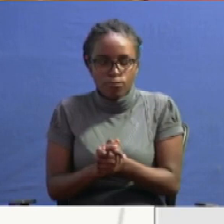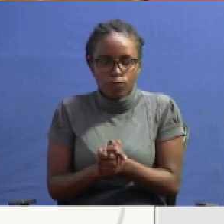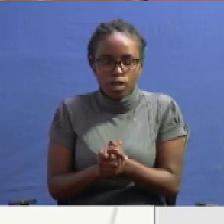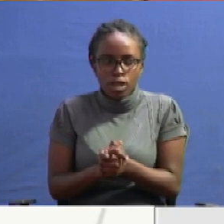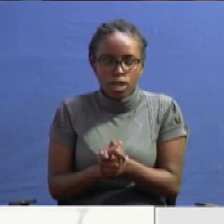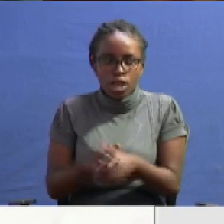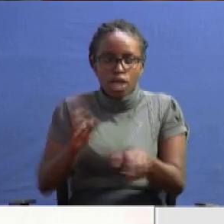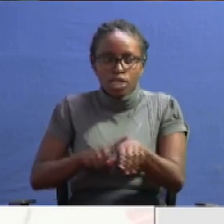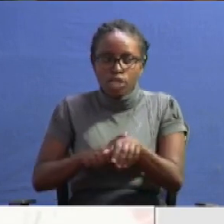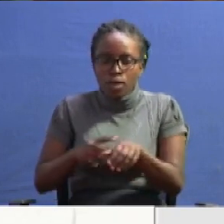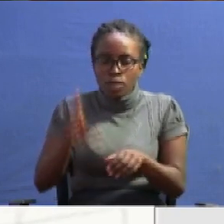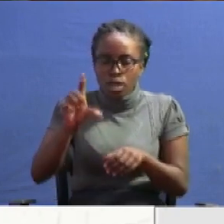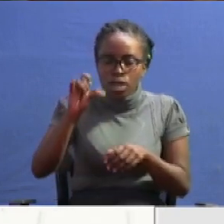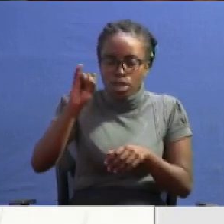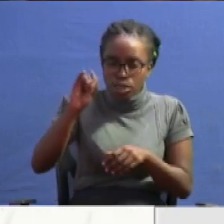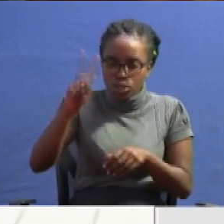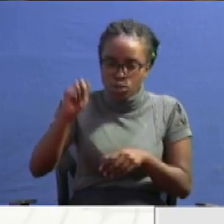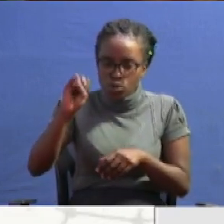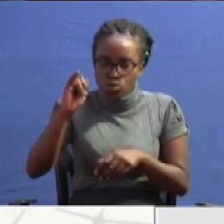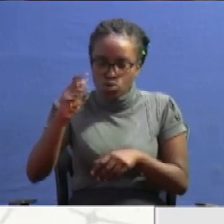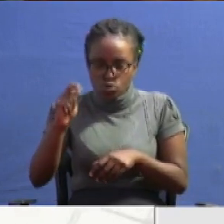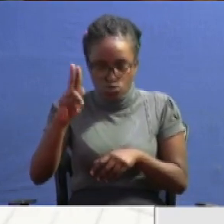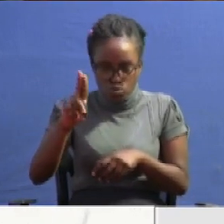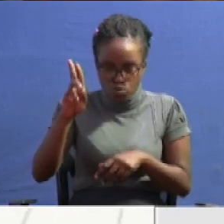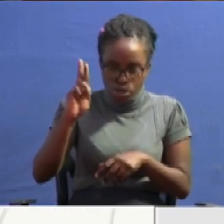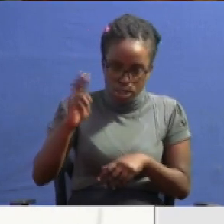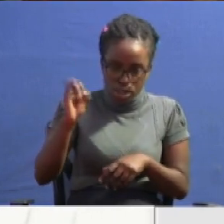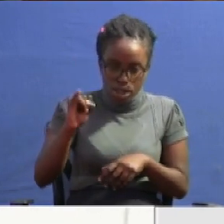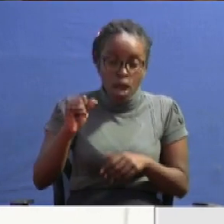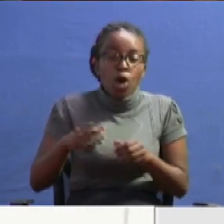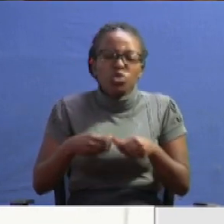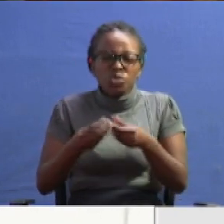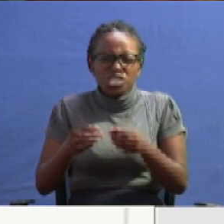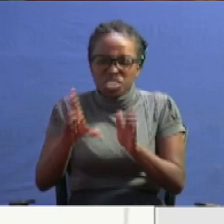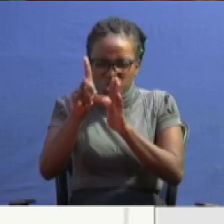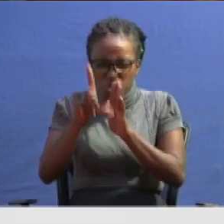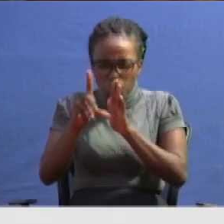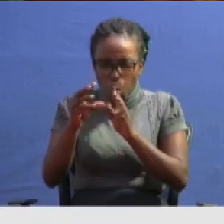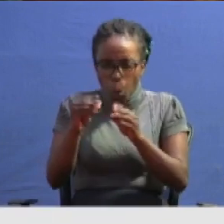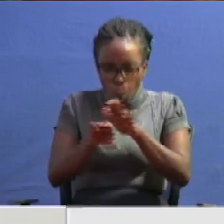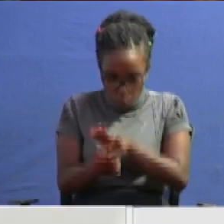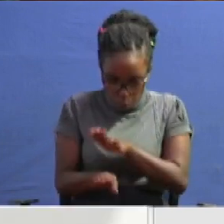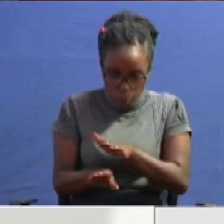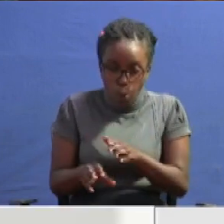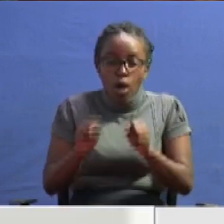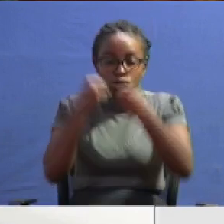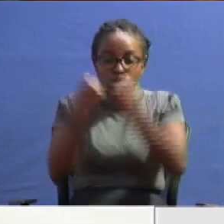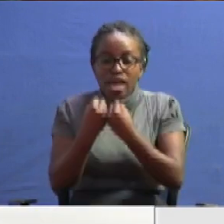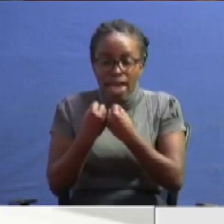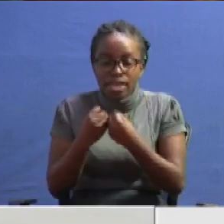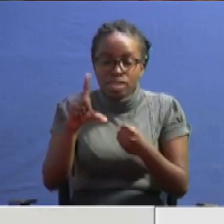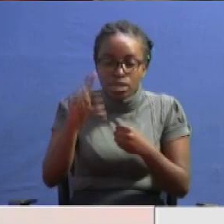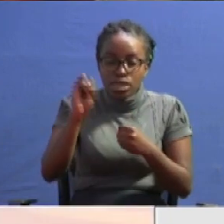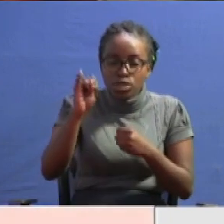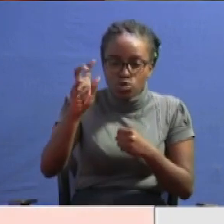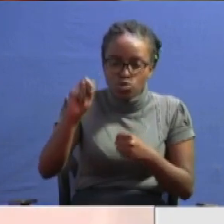Vicar Linturi from the threat of impeachment by members of parliament, the Law Society of Kenya, LSK, has now demanded that CS Linturi to appear